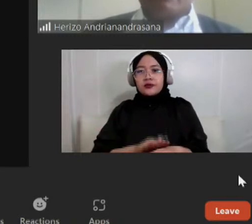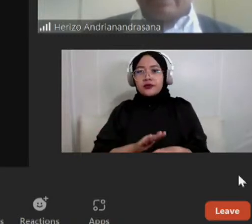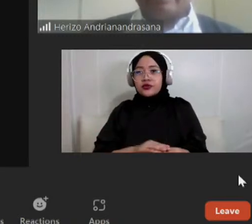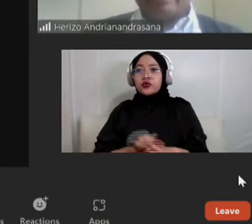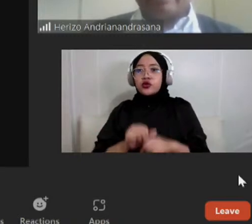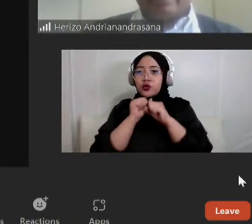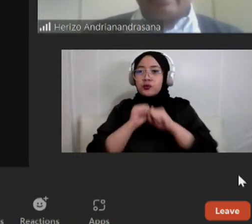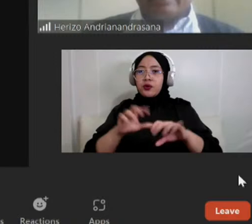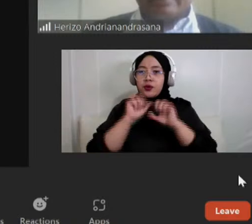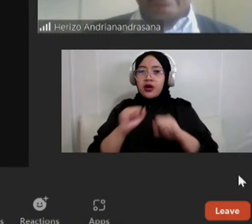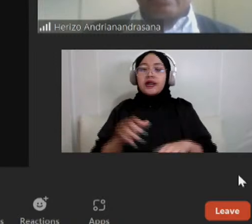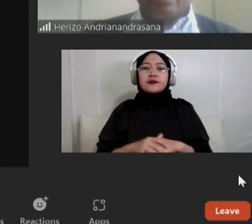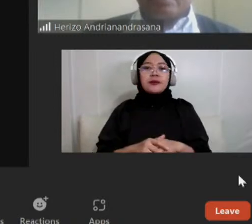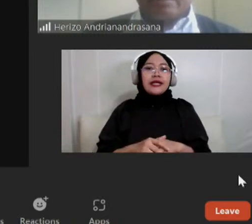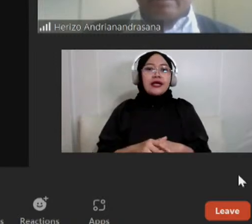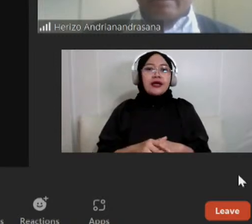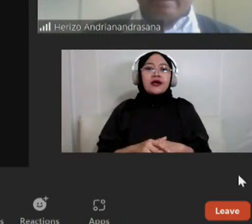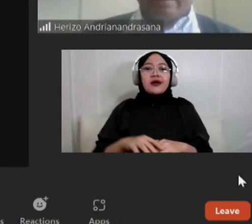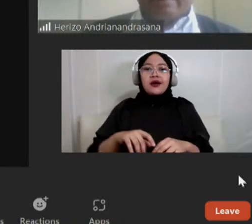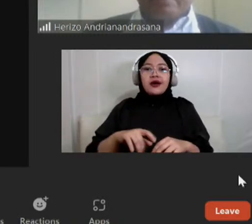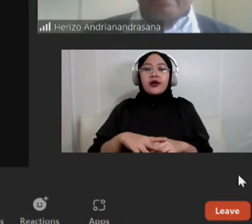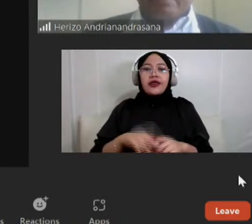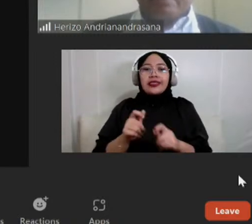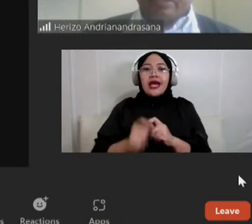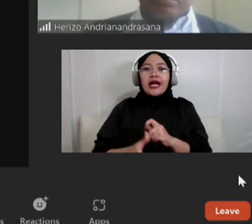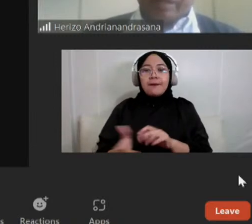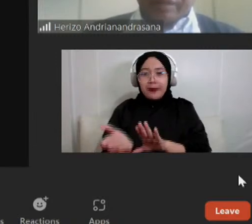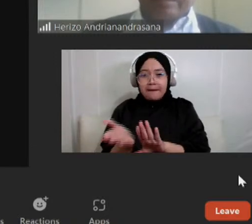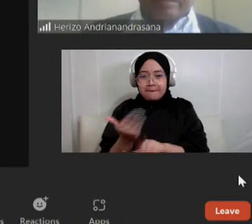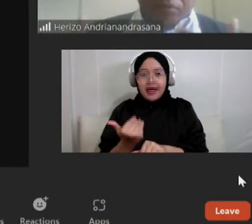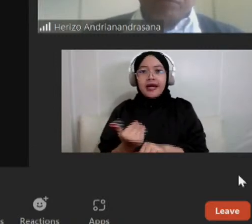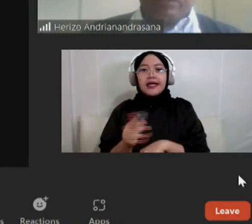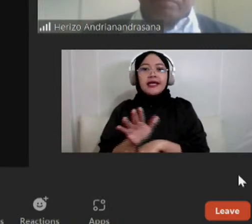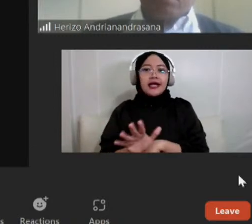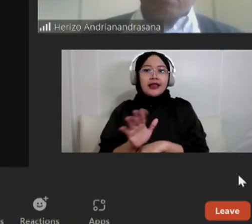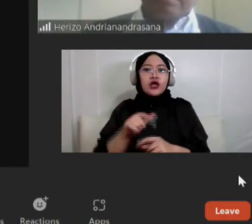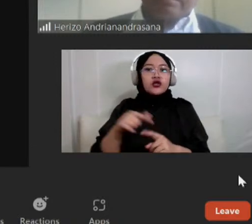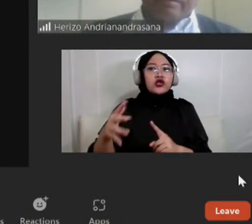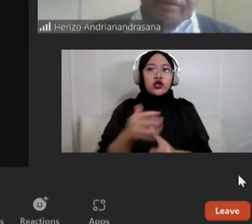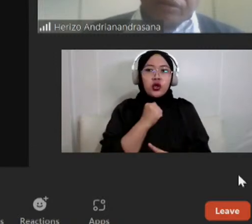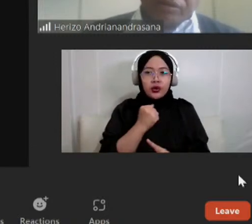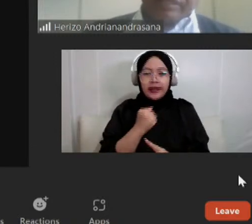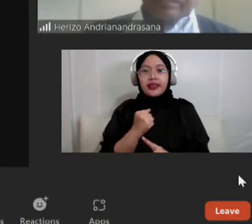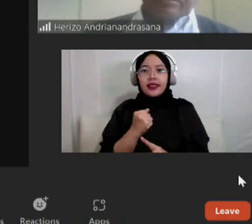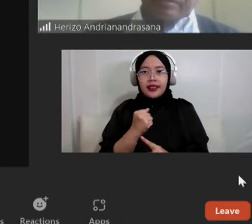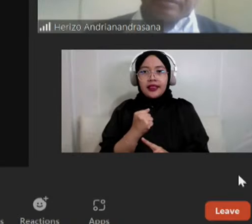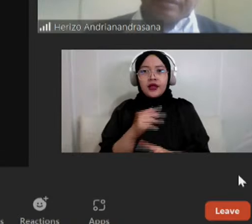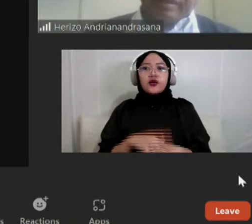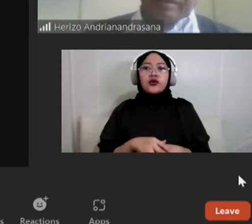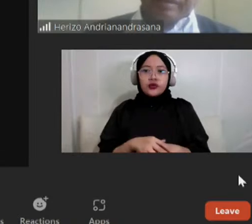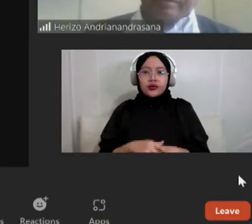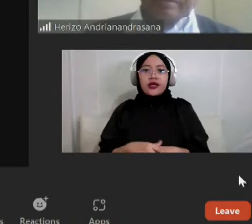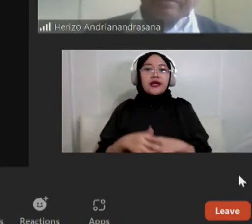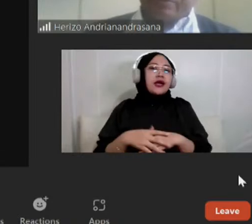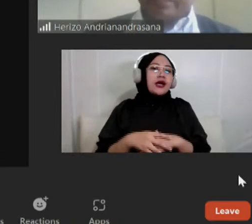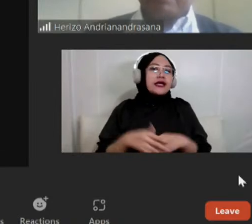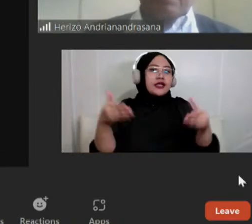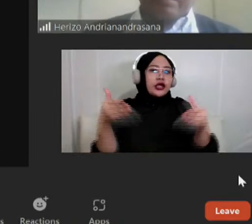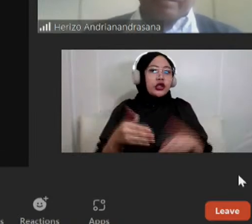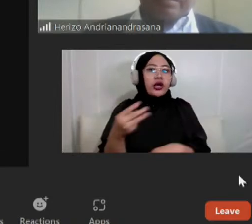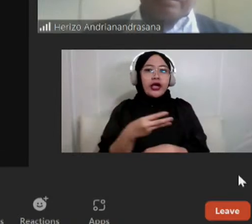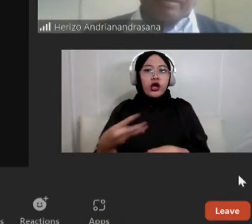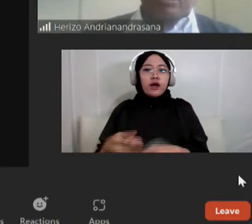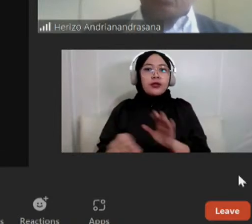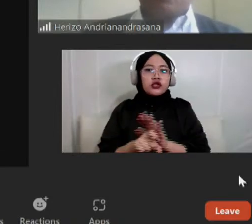promotes conservation, and also we should target profitable economic sectors, for